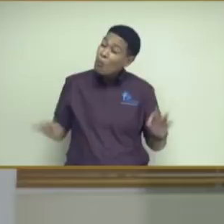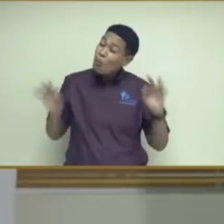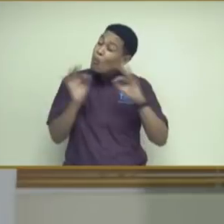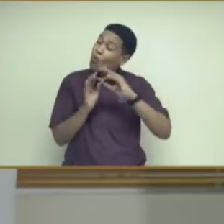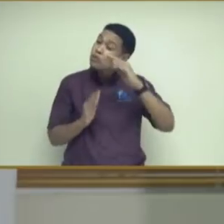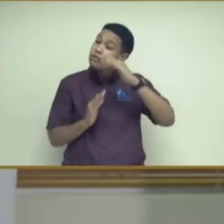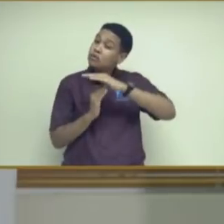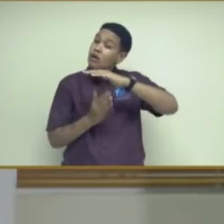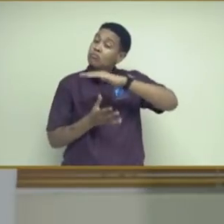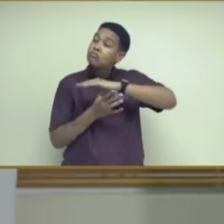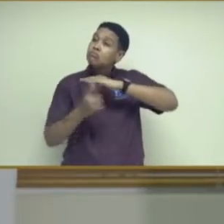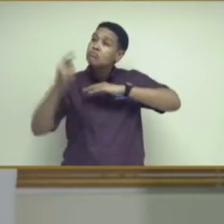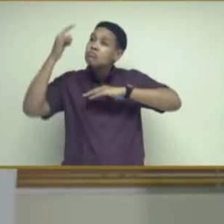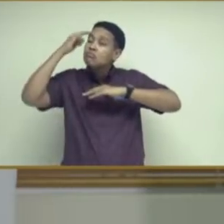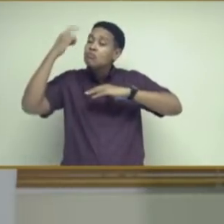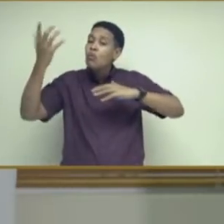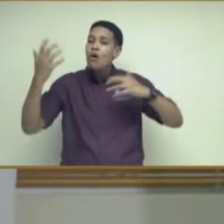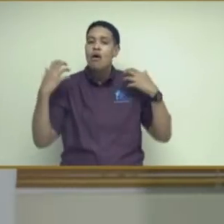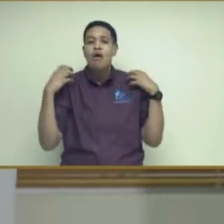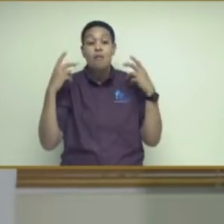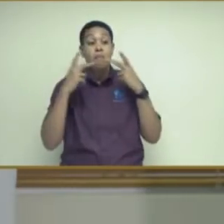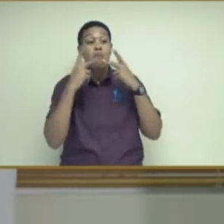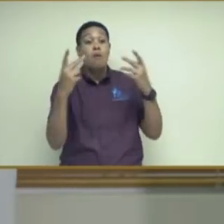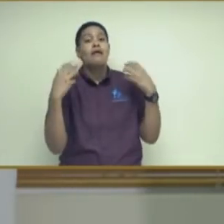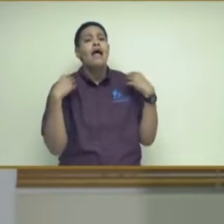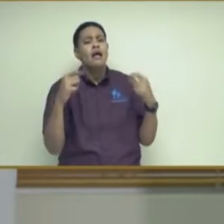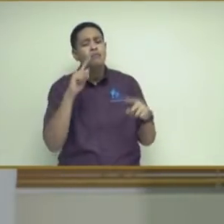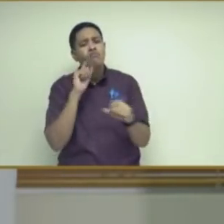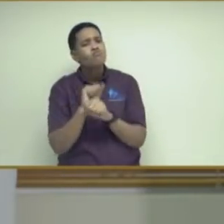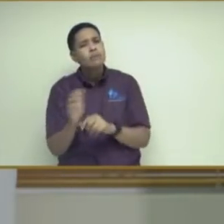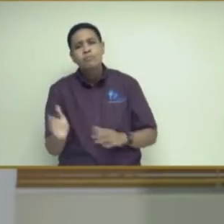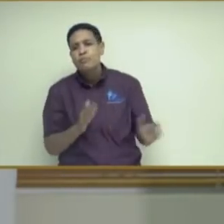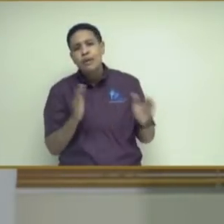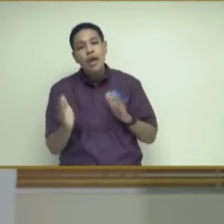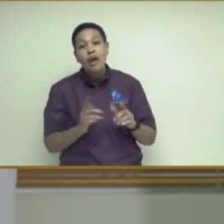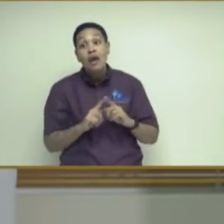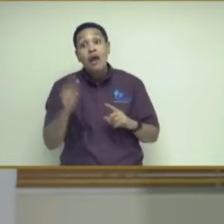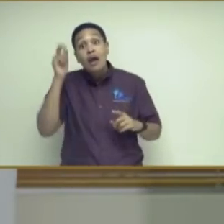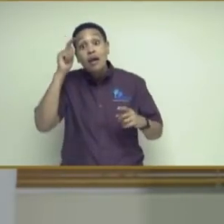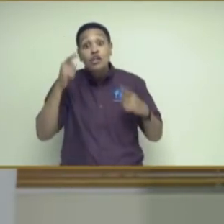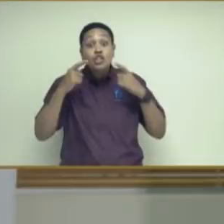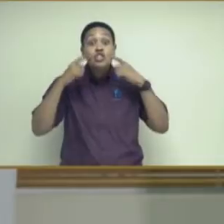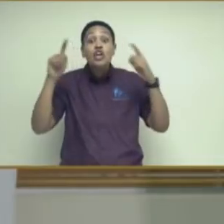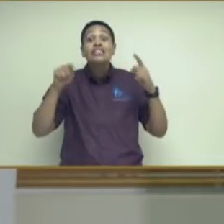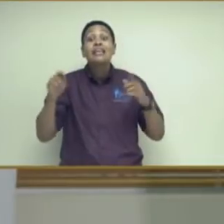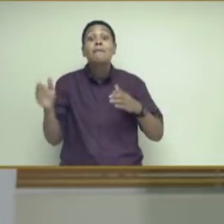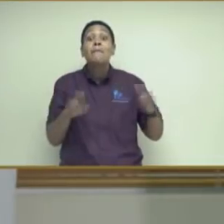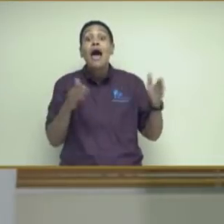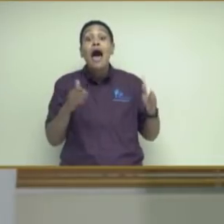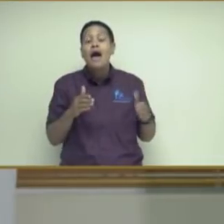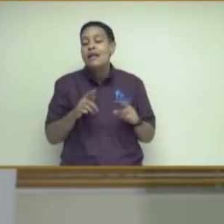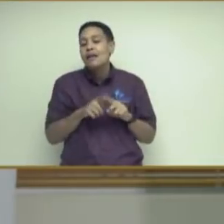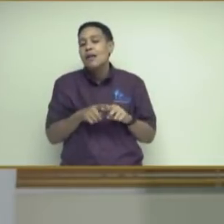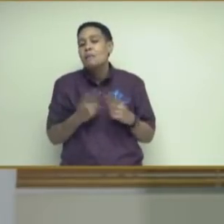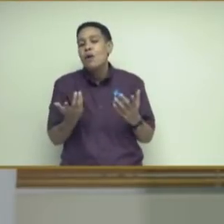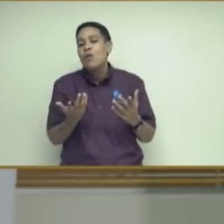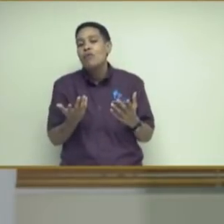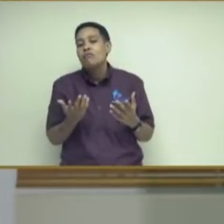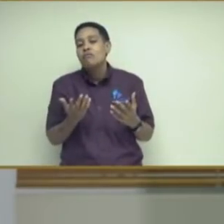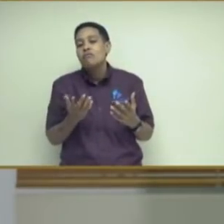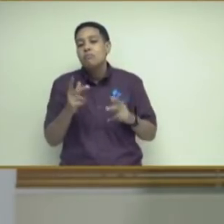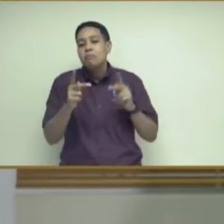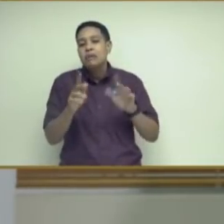public health is preparing. The success, however, of that plan is largely dependent on the extent to